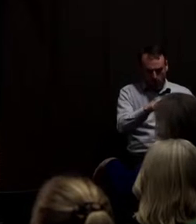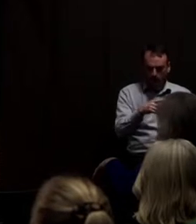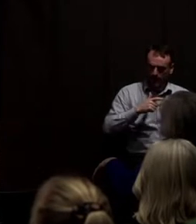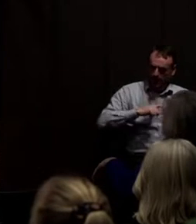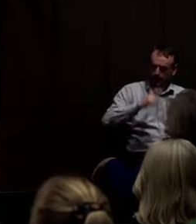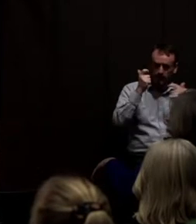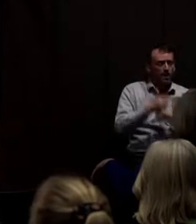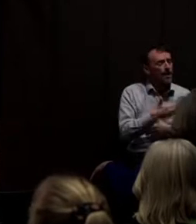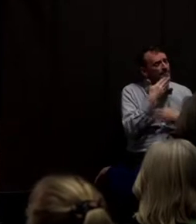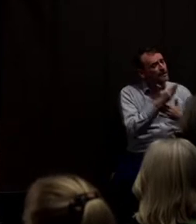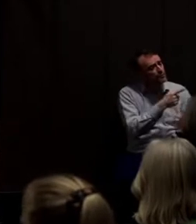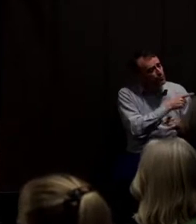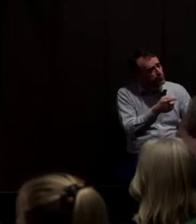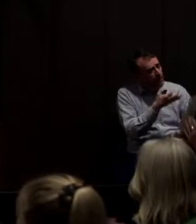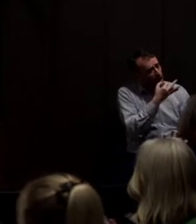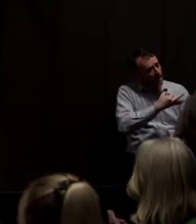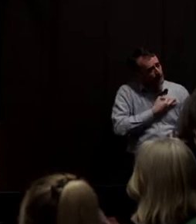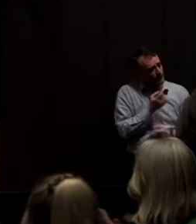Thank you so much.